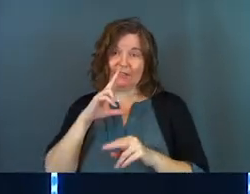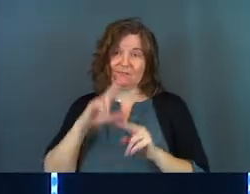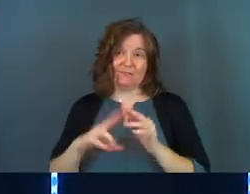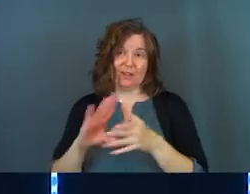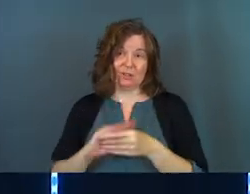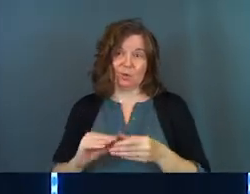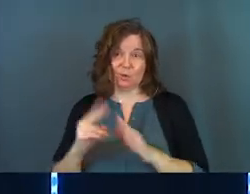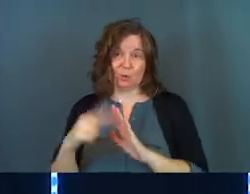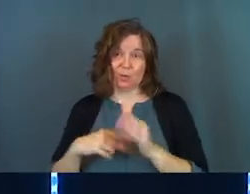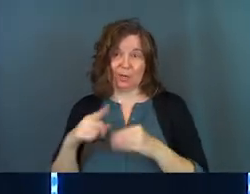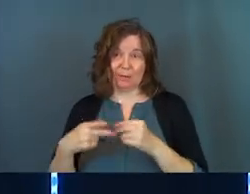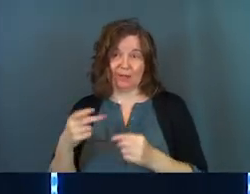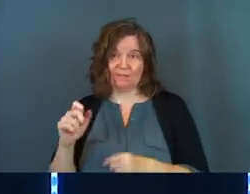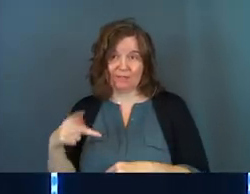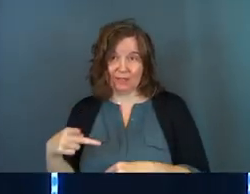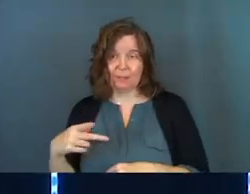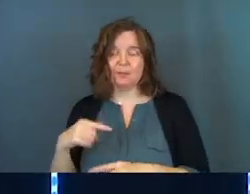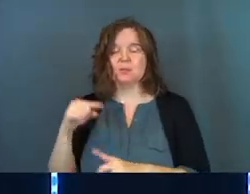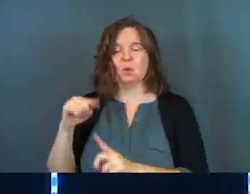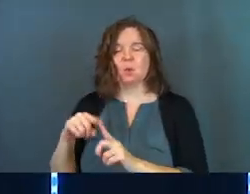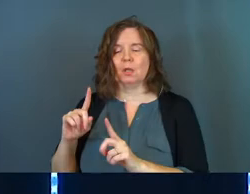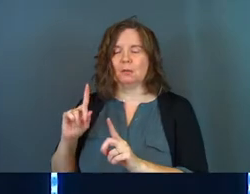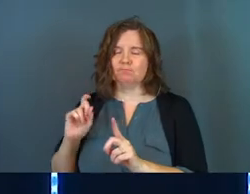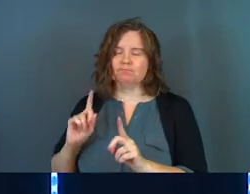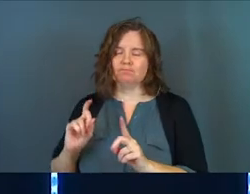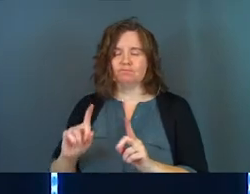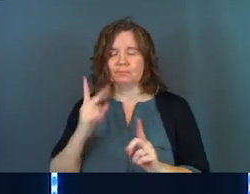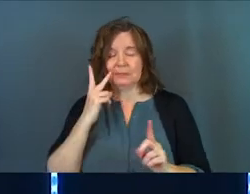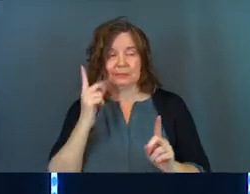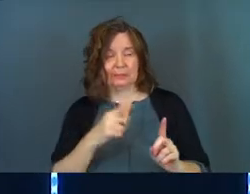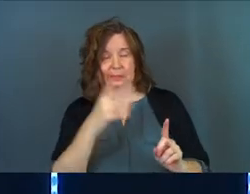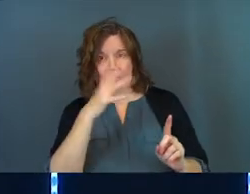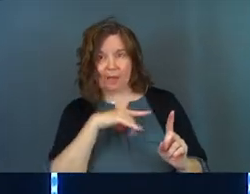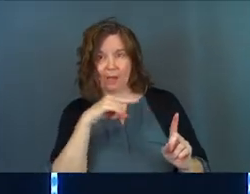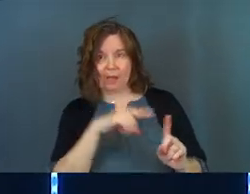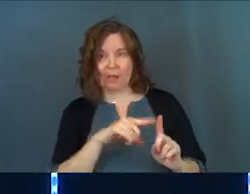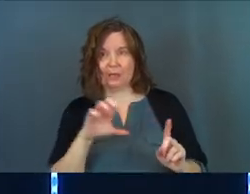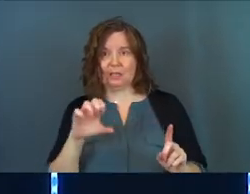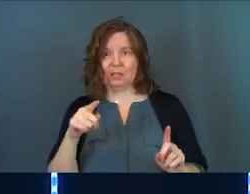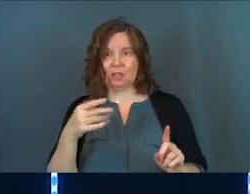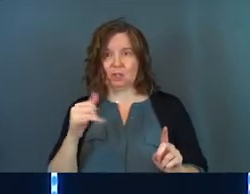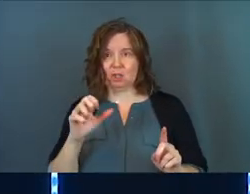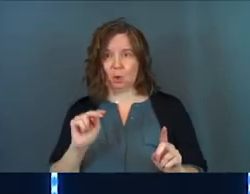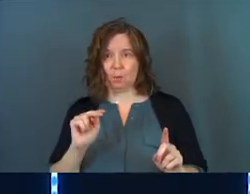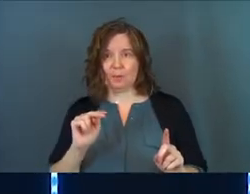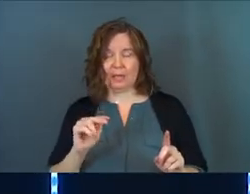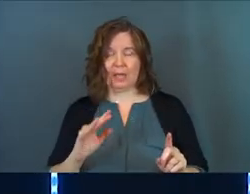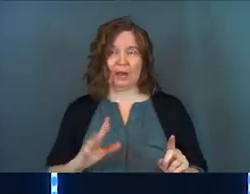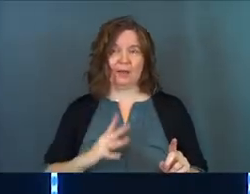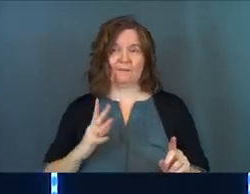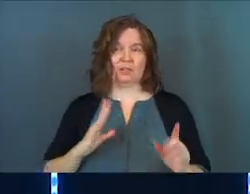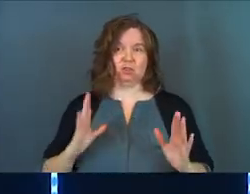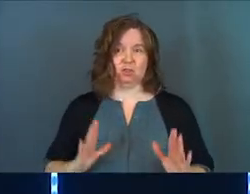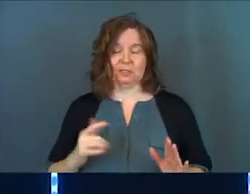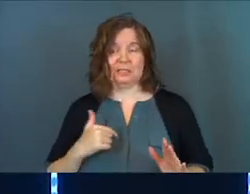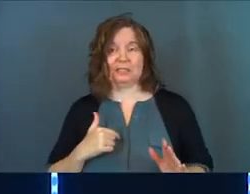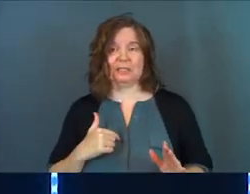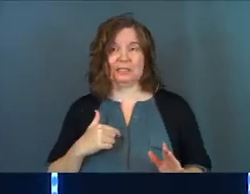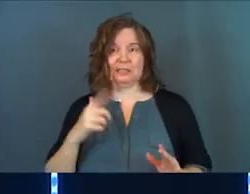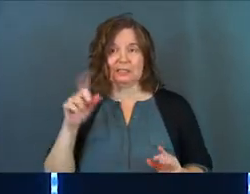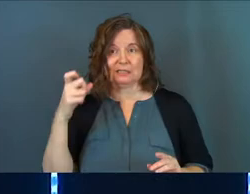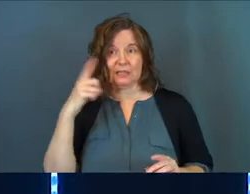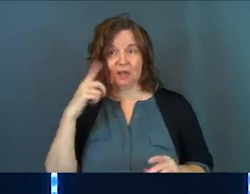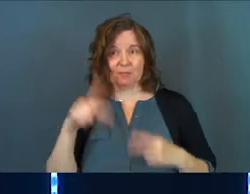fun story to just read about Philip. So Philip comes upon this guy, and he's an Ethiopian official. And so he's this